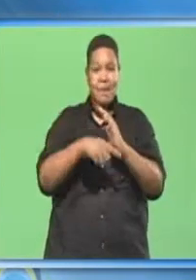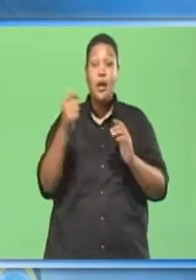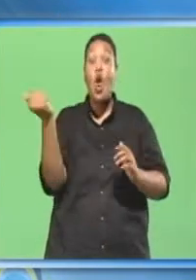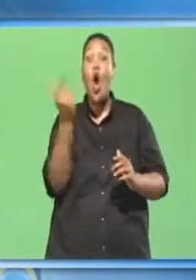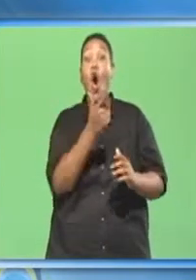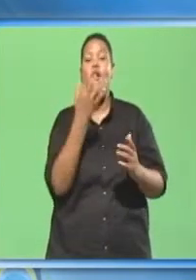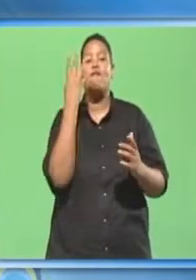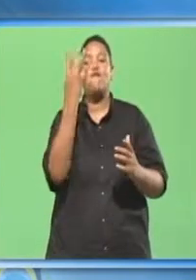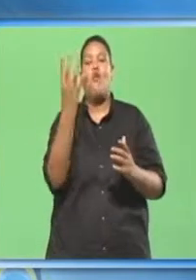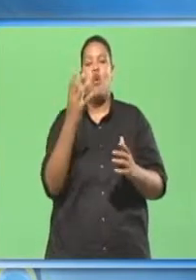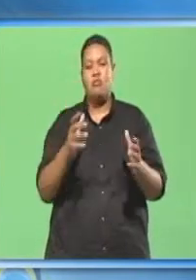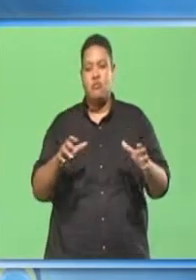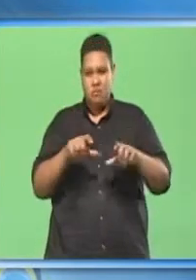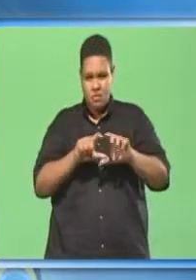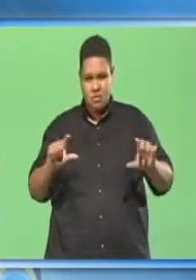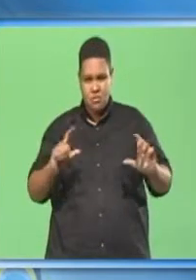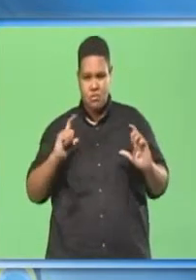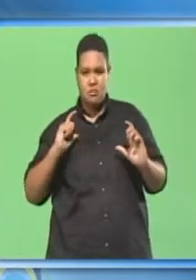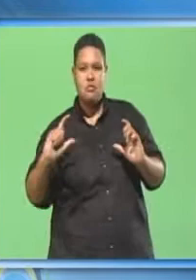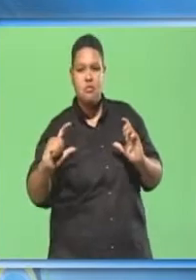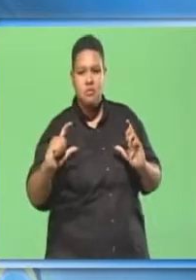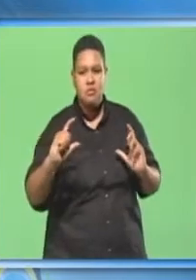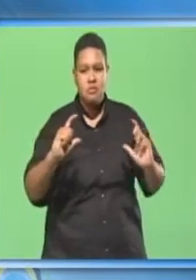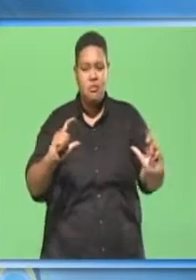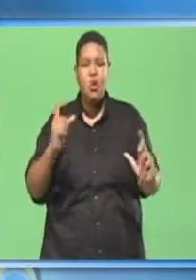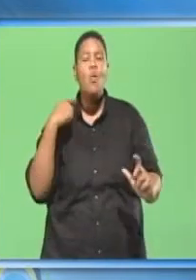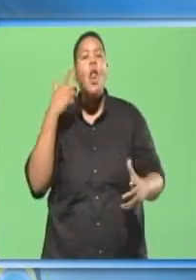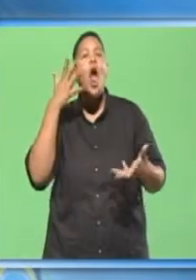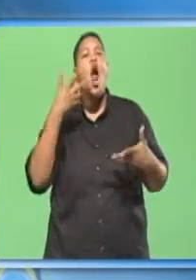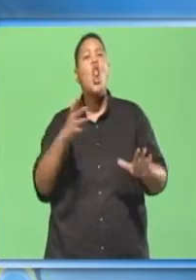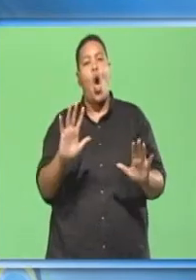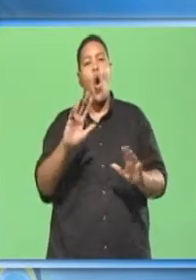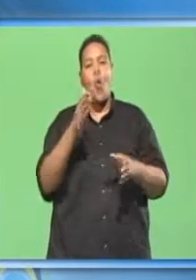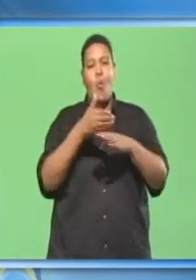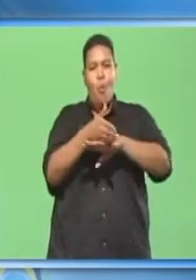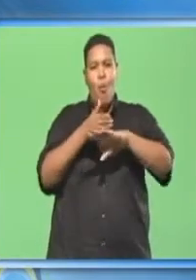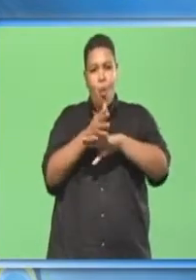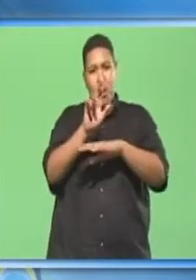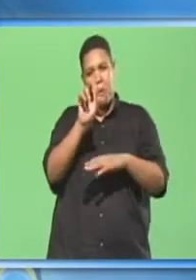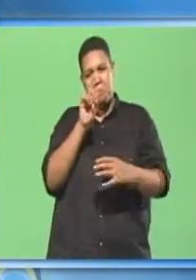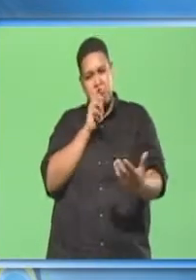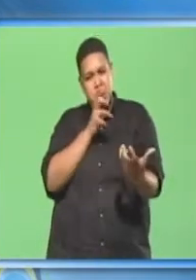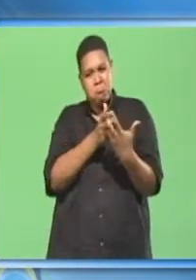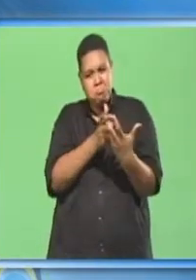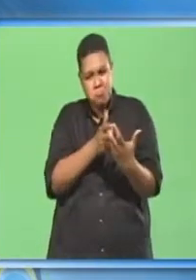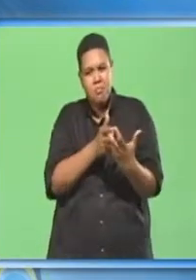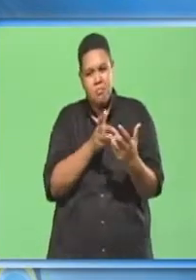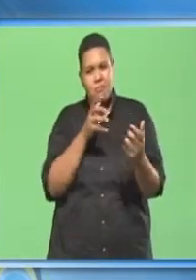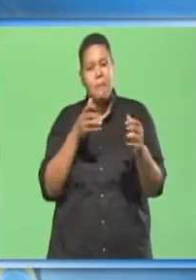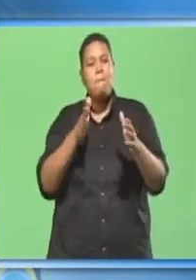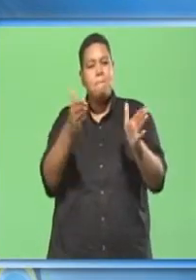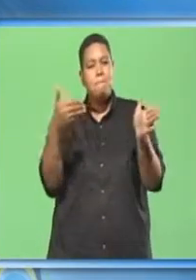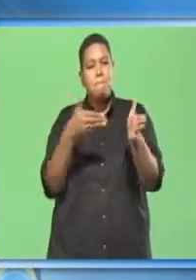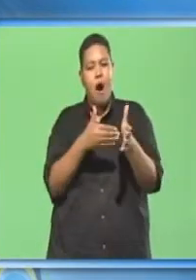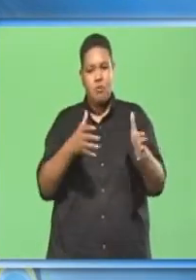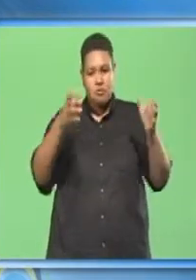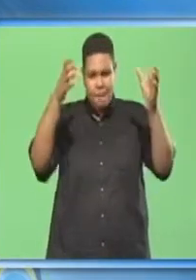4 of the rails. This will allow the use of wood buttons to fit the base to the carcass.